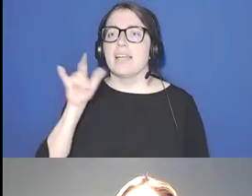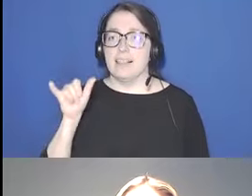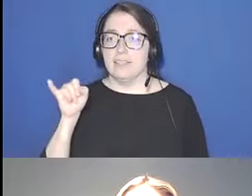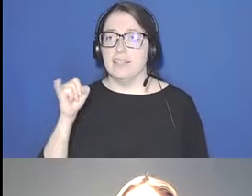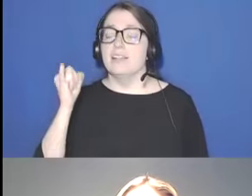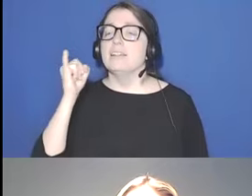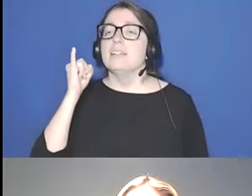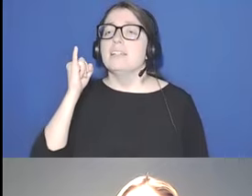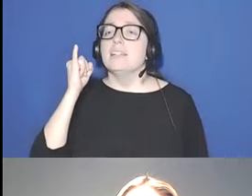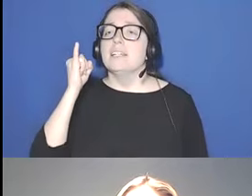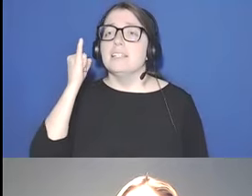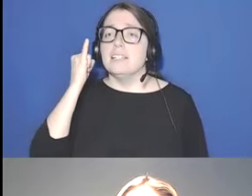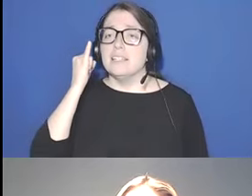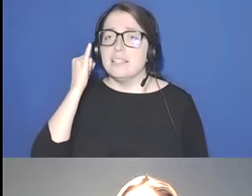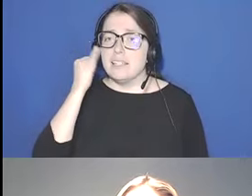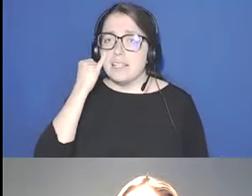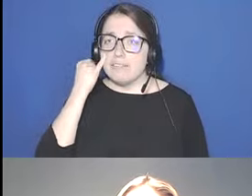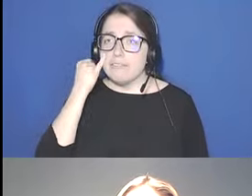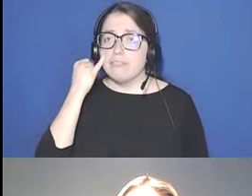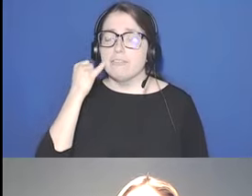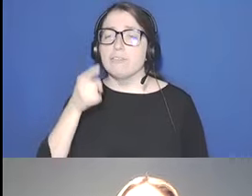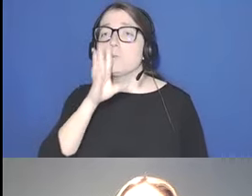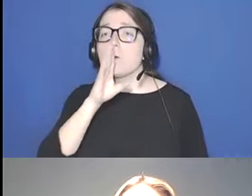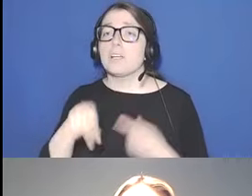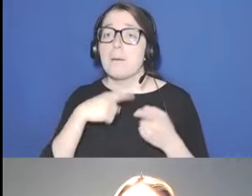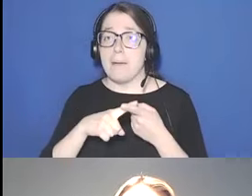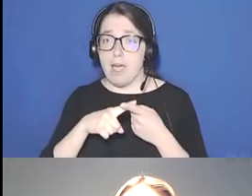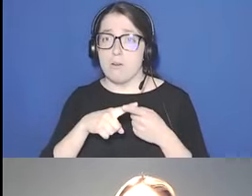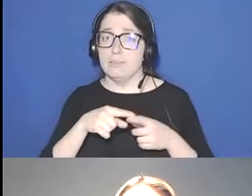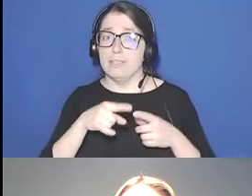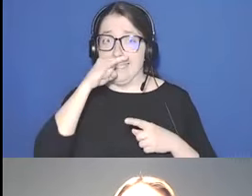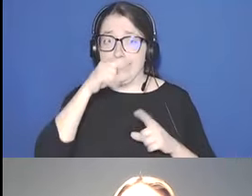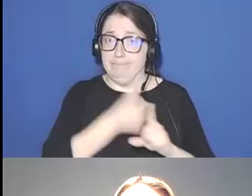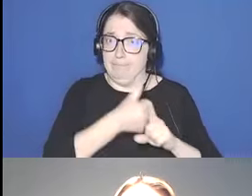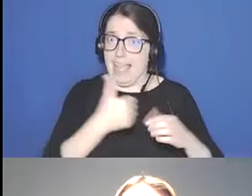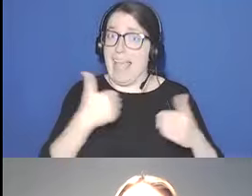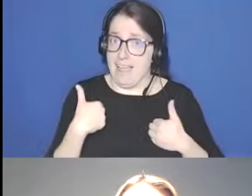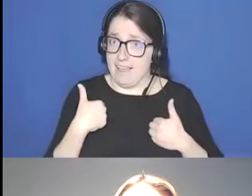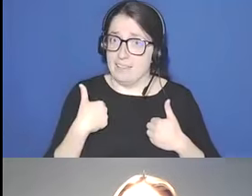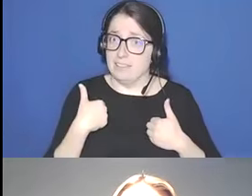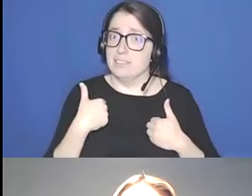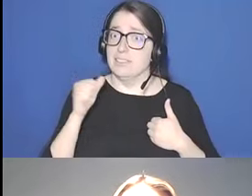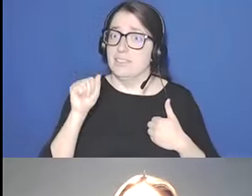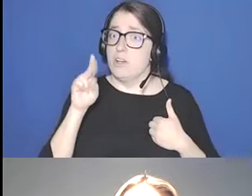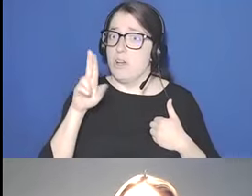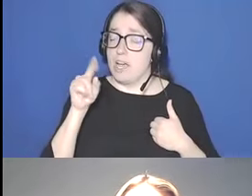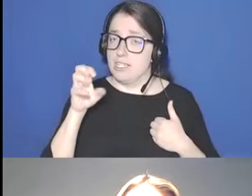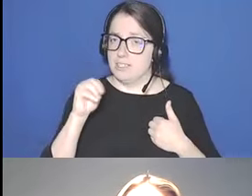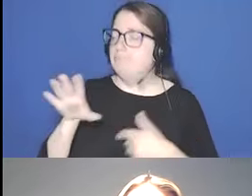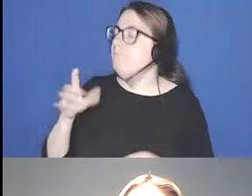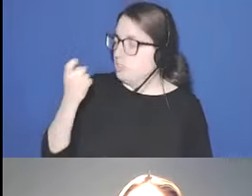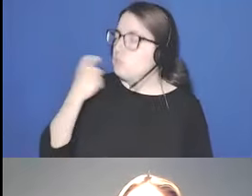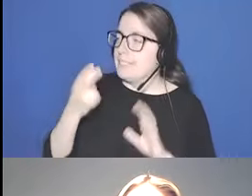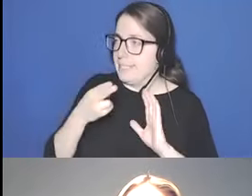is the one that has autism or the one without. The one who was just diagnosed recently with